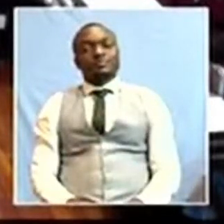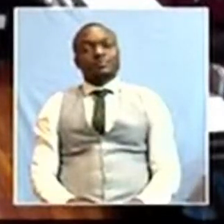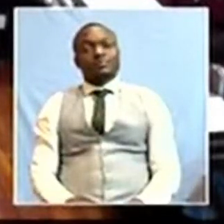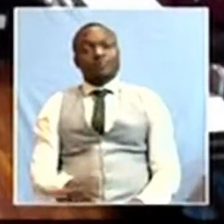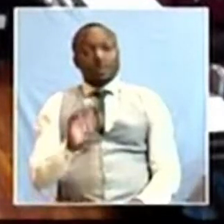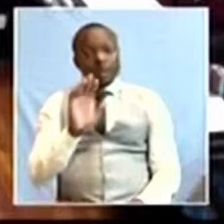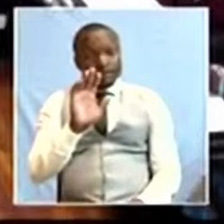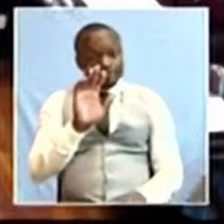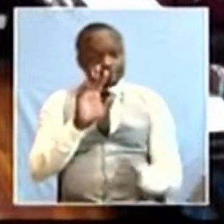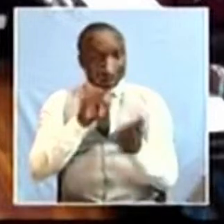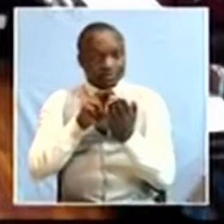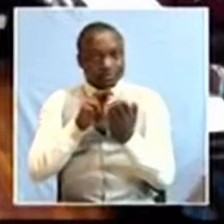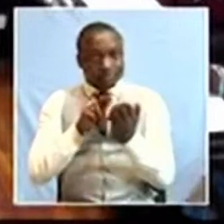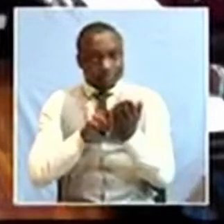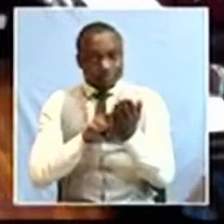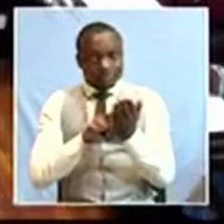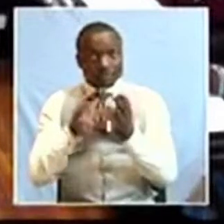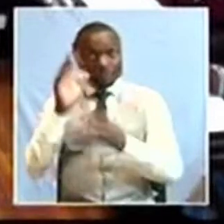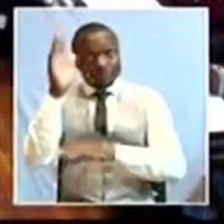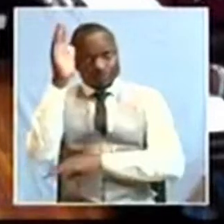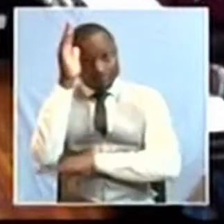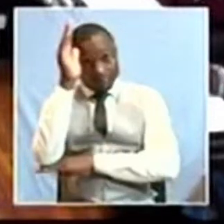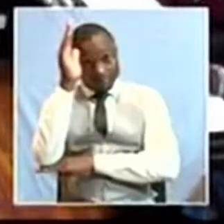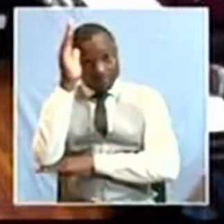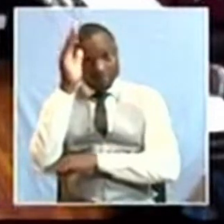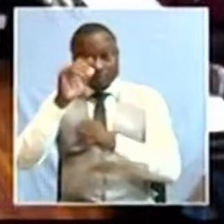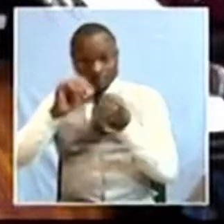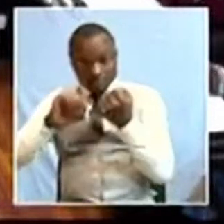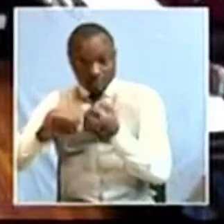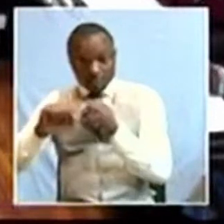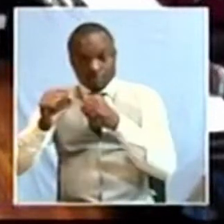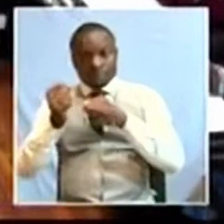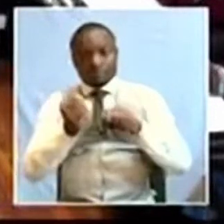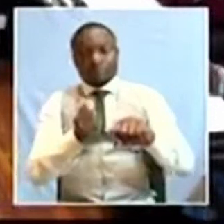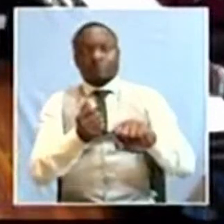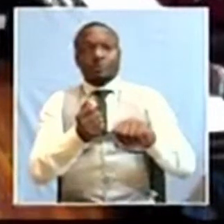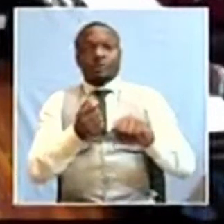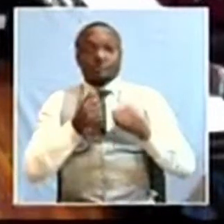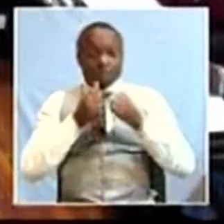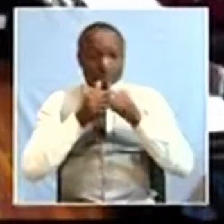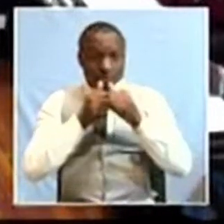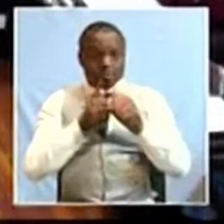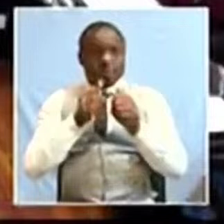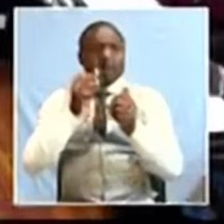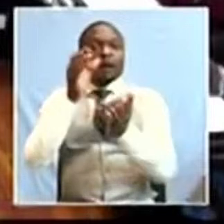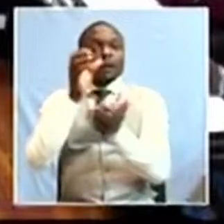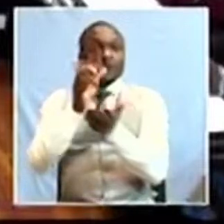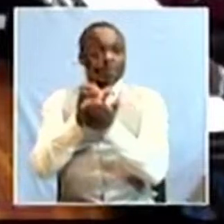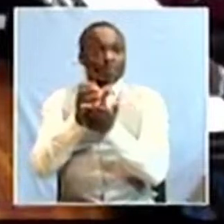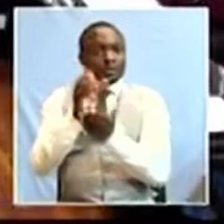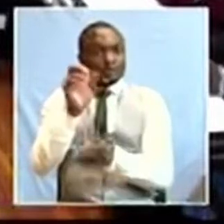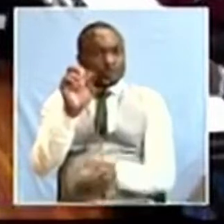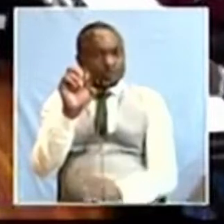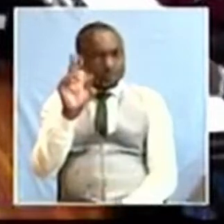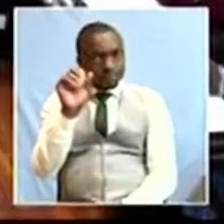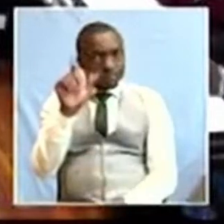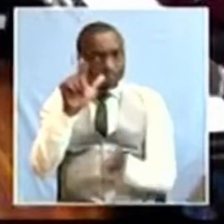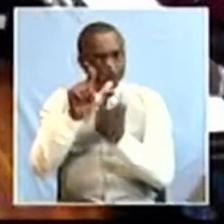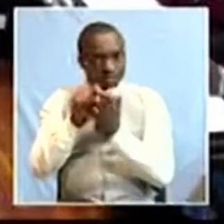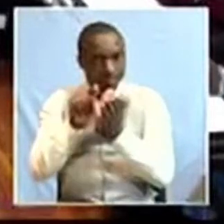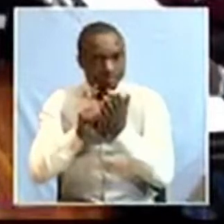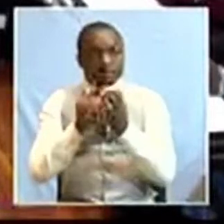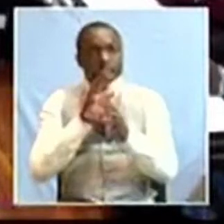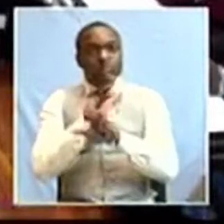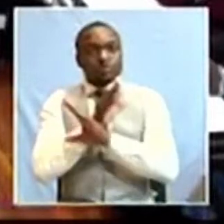your submissions this afternoon are protected in line with Cap 12 of the laws of Zambia, which gives